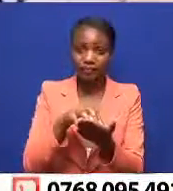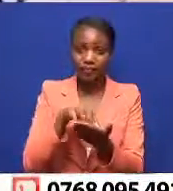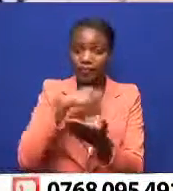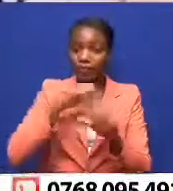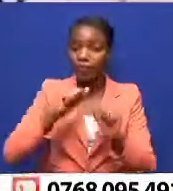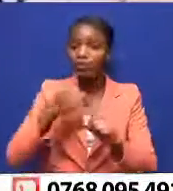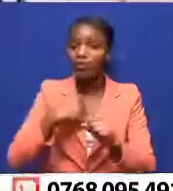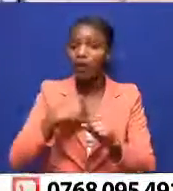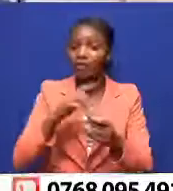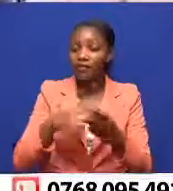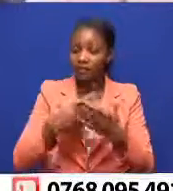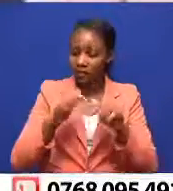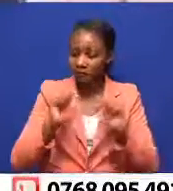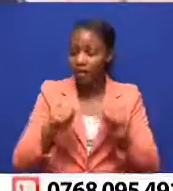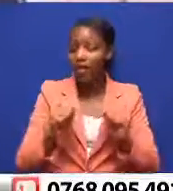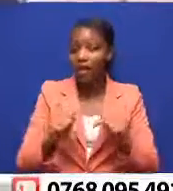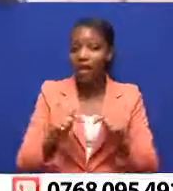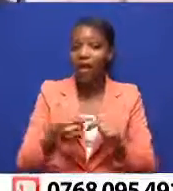Today,